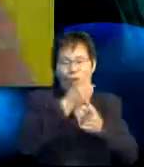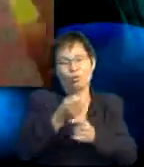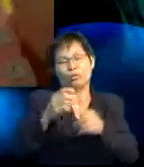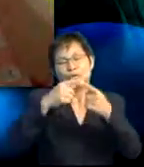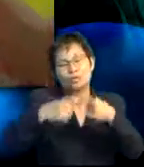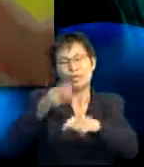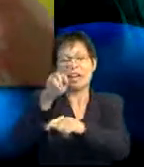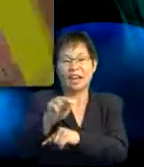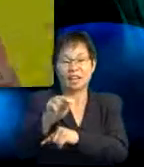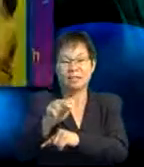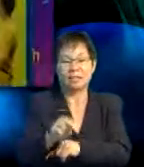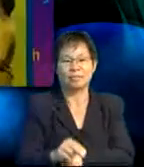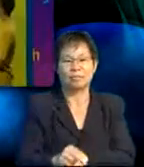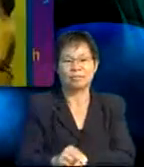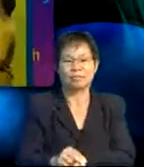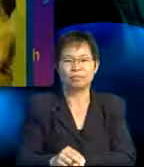N.